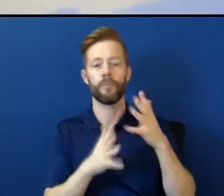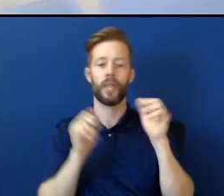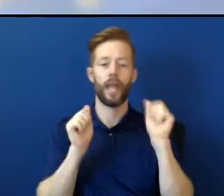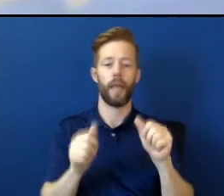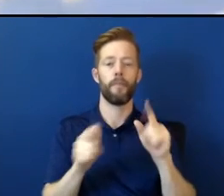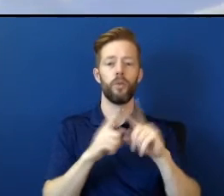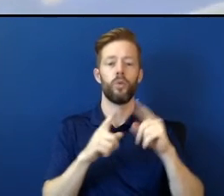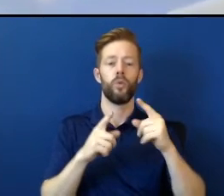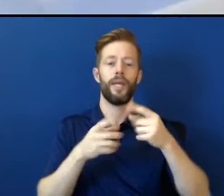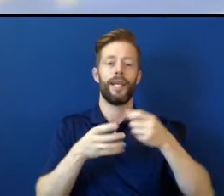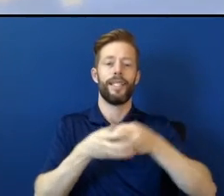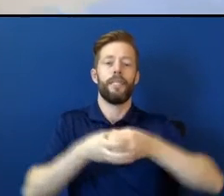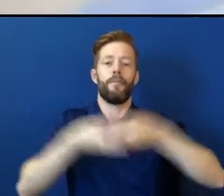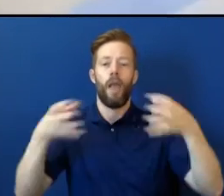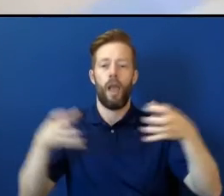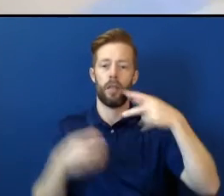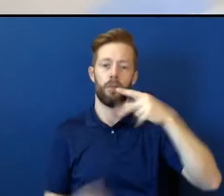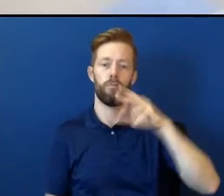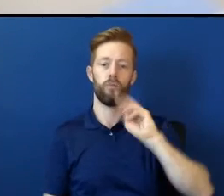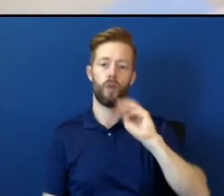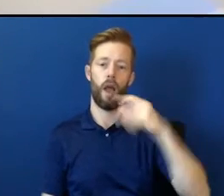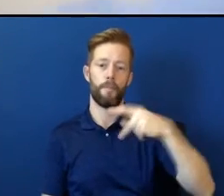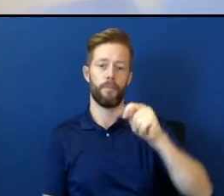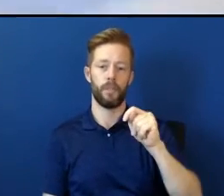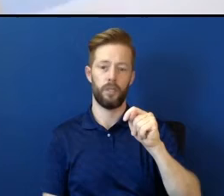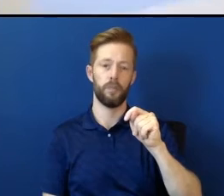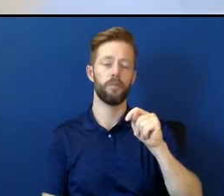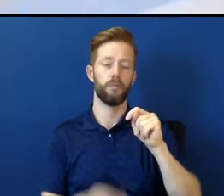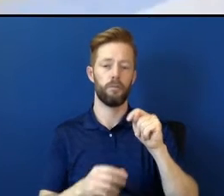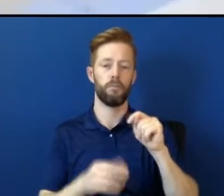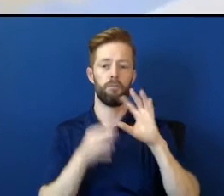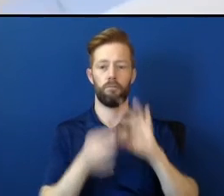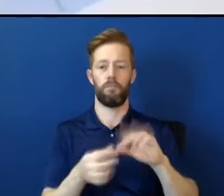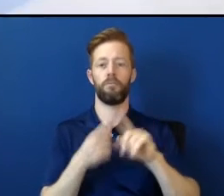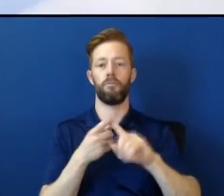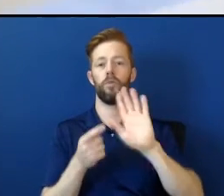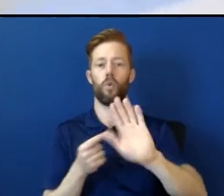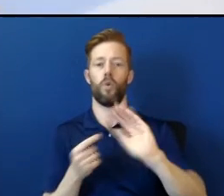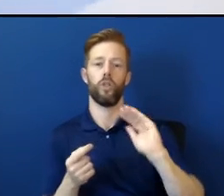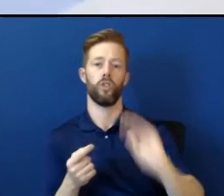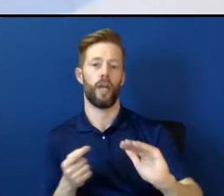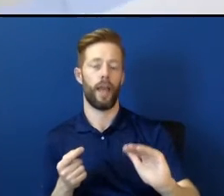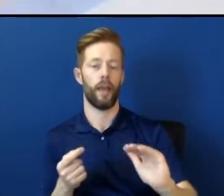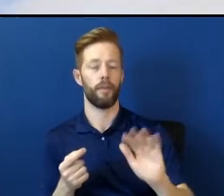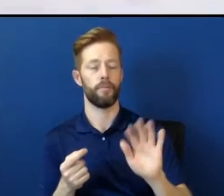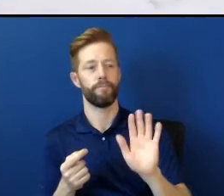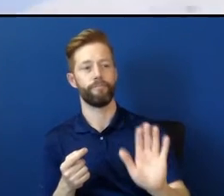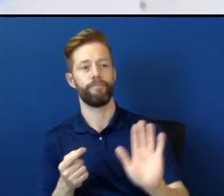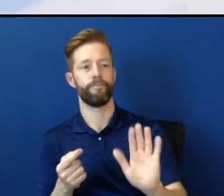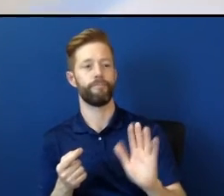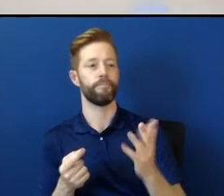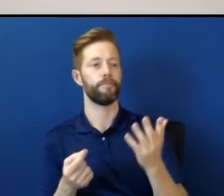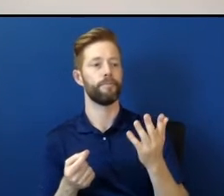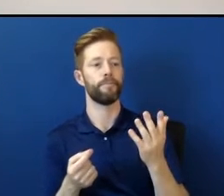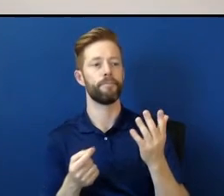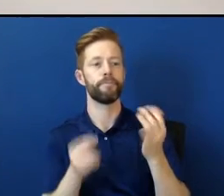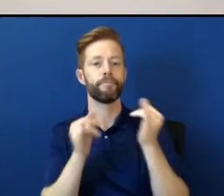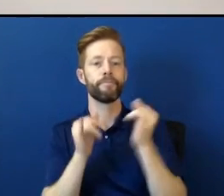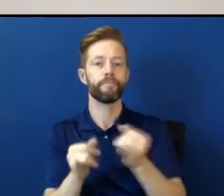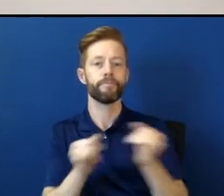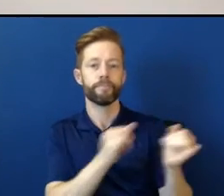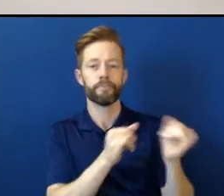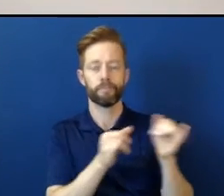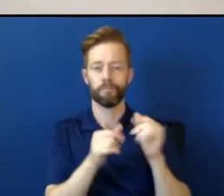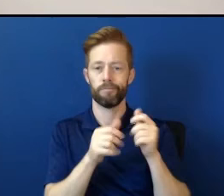kind of expand the prompts according to your child's kind of to